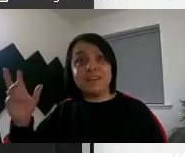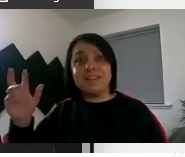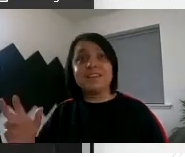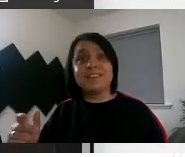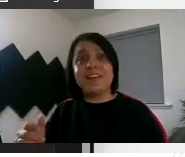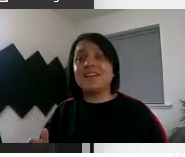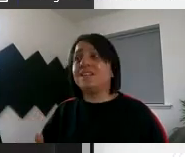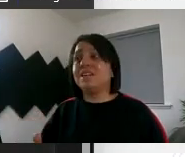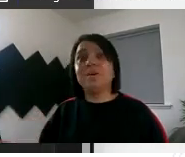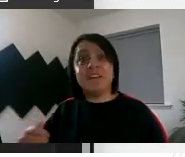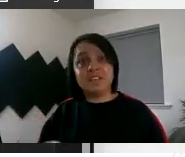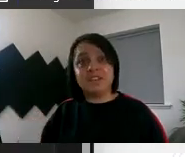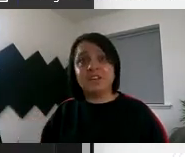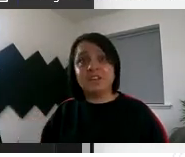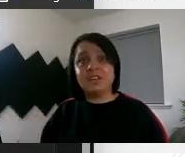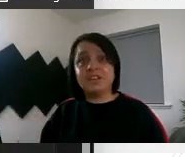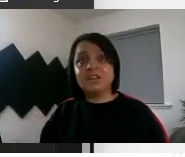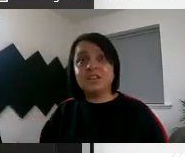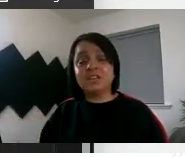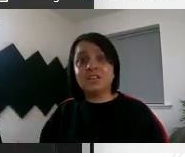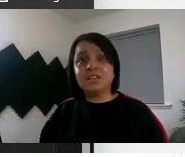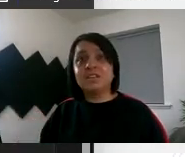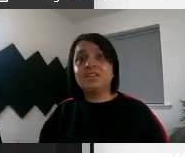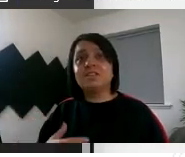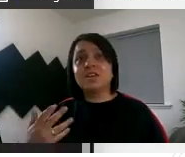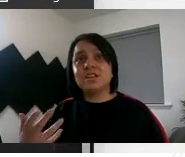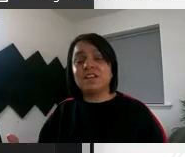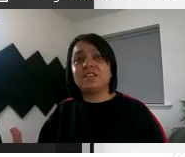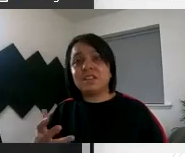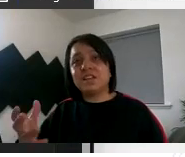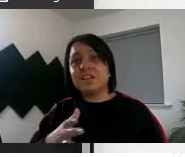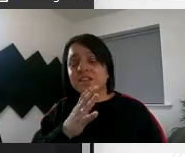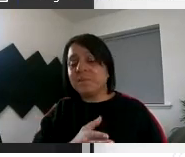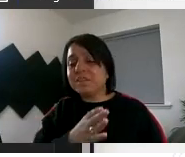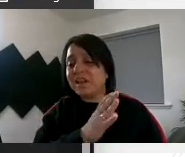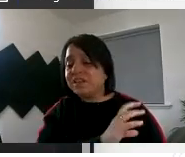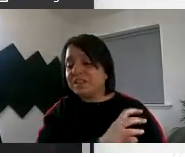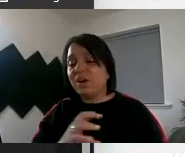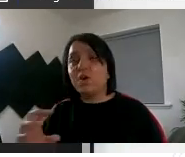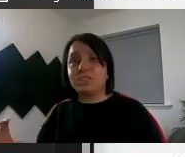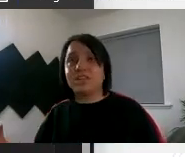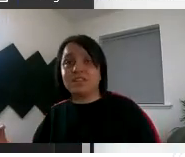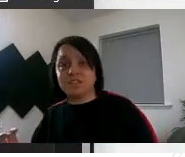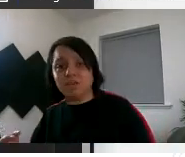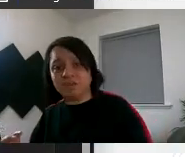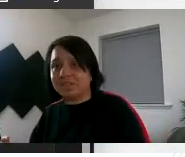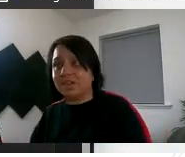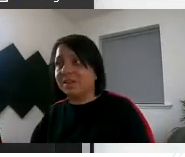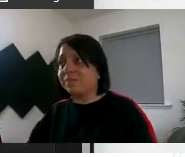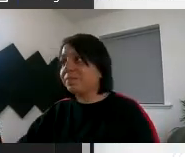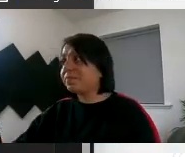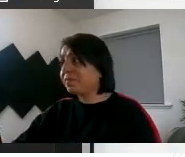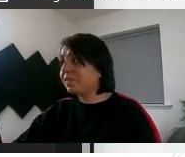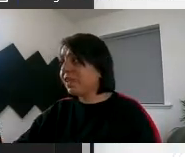roadman slang is I get my kicks on. So you can say it depends on how you say the whole sentence to understand